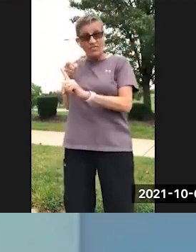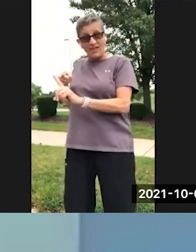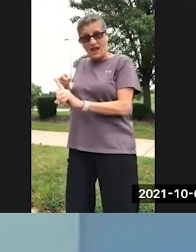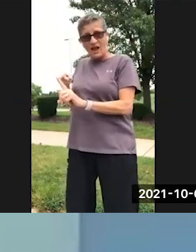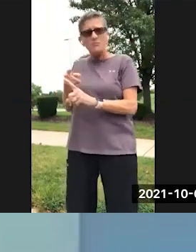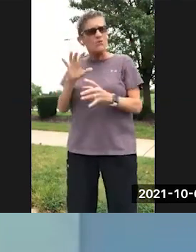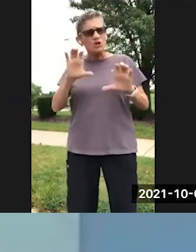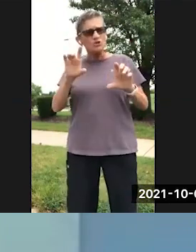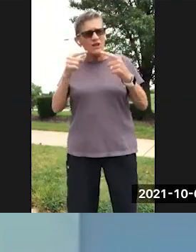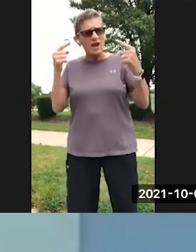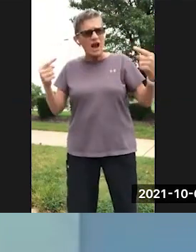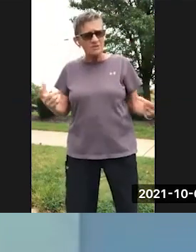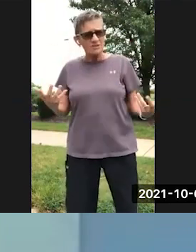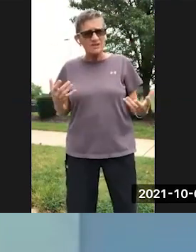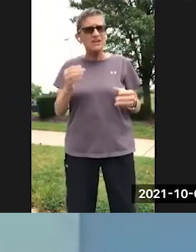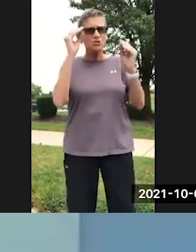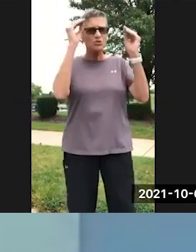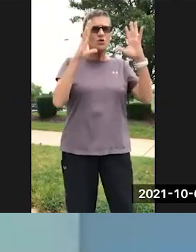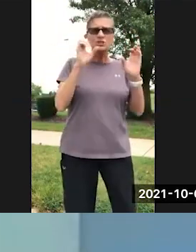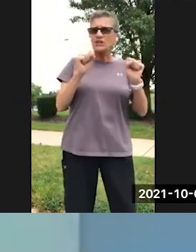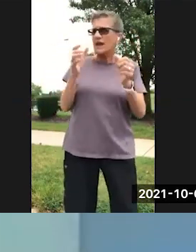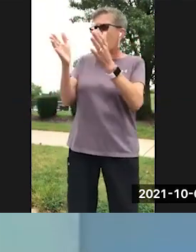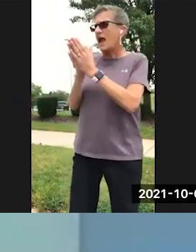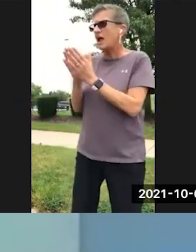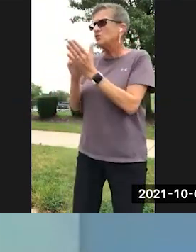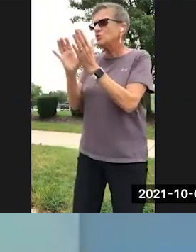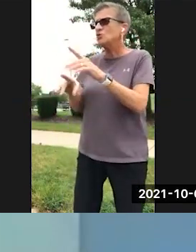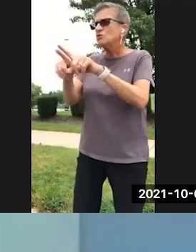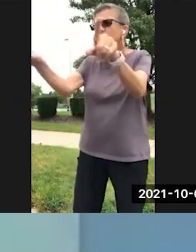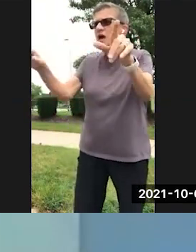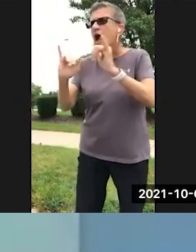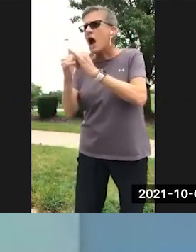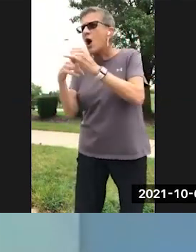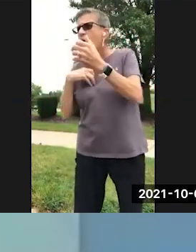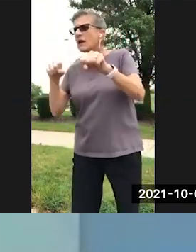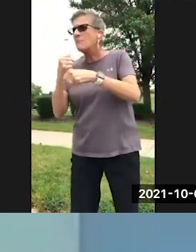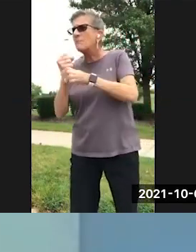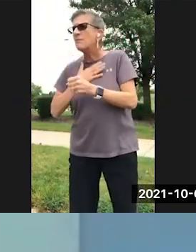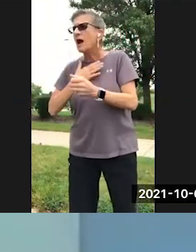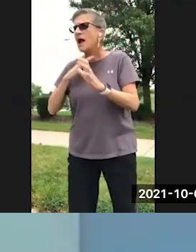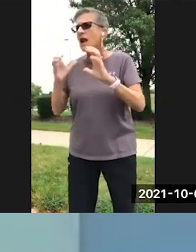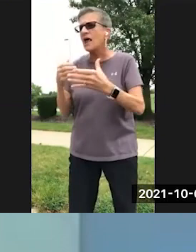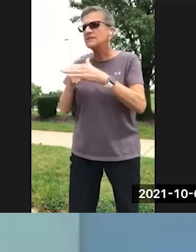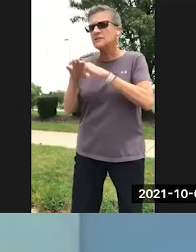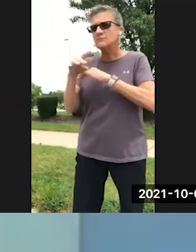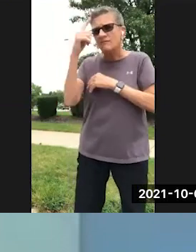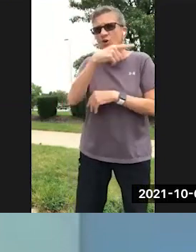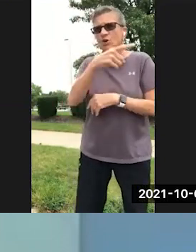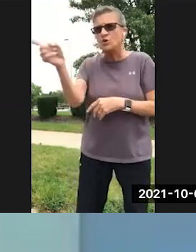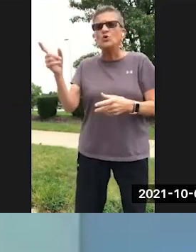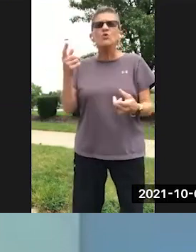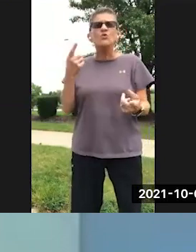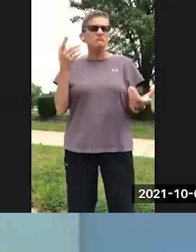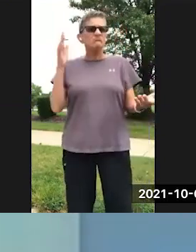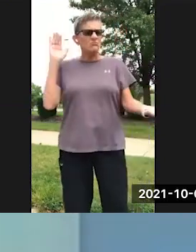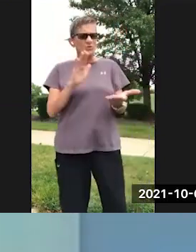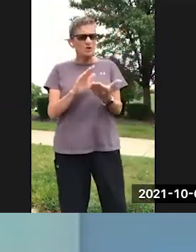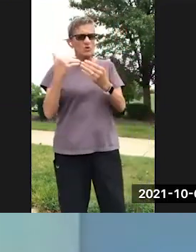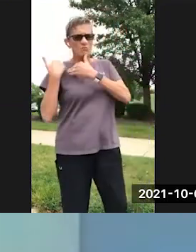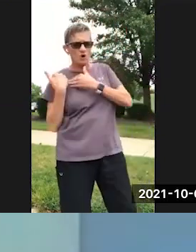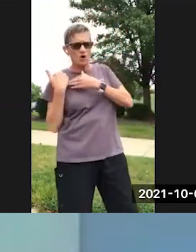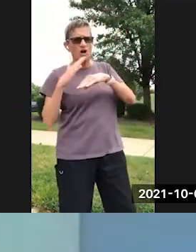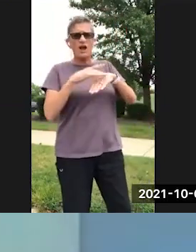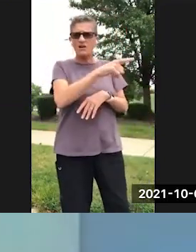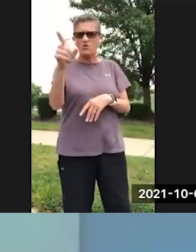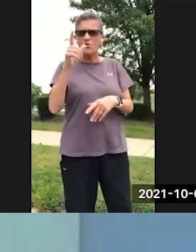done. Instructors can ask students how they can make their class more accessible, decreasing the burden of individuals with disabilities from having